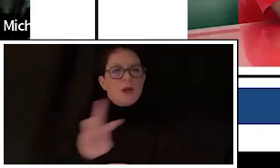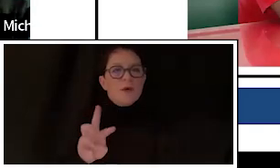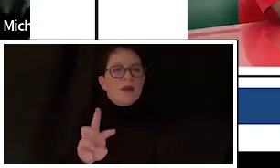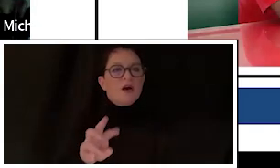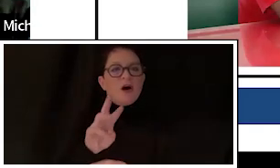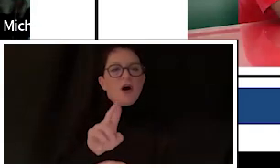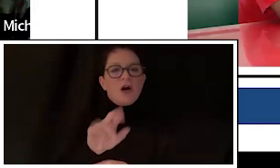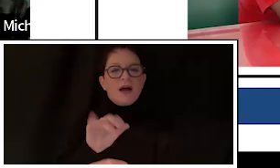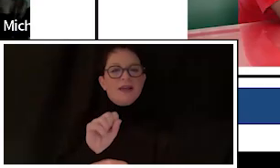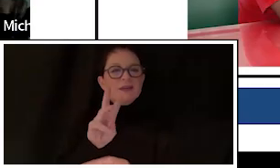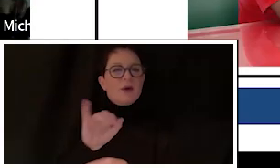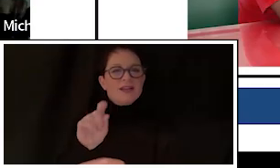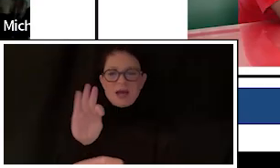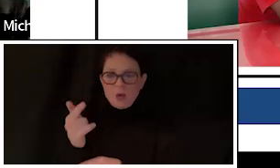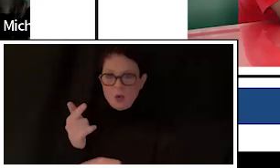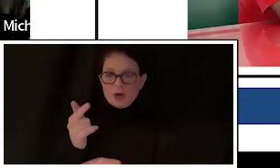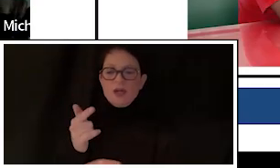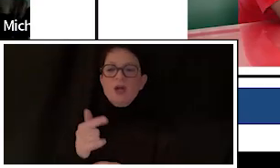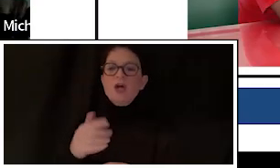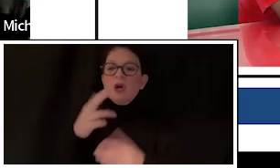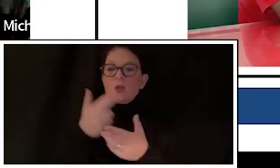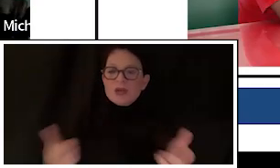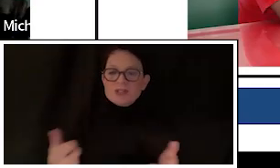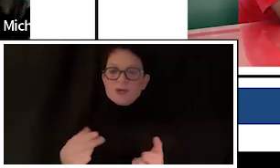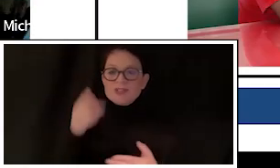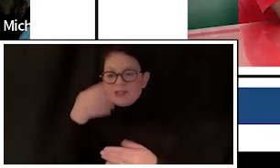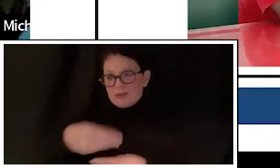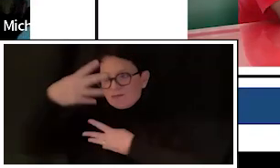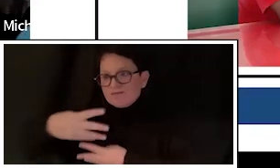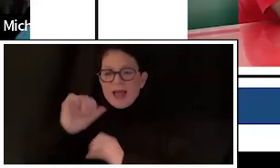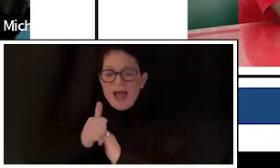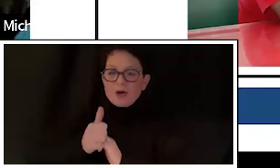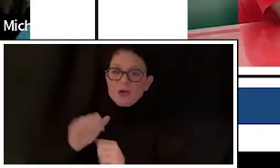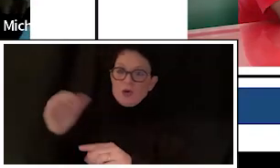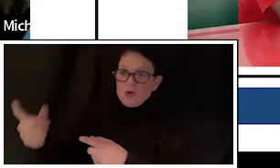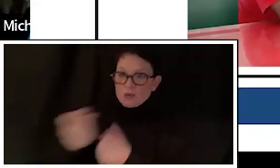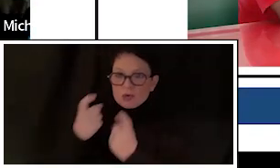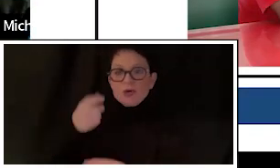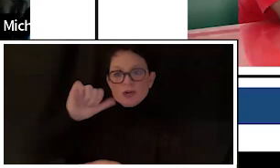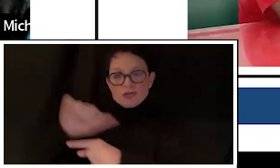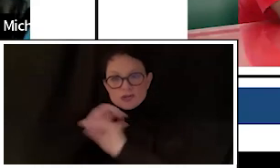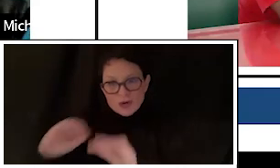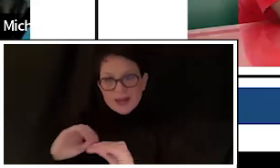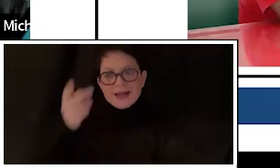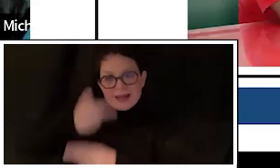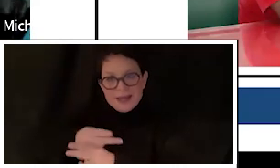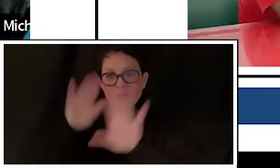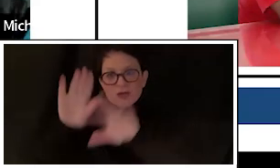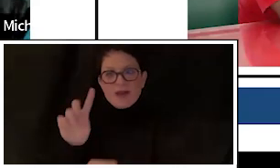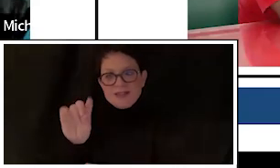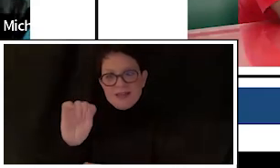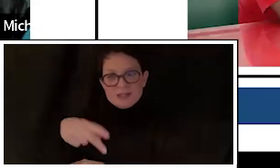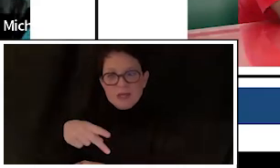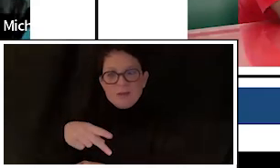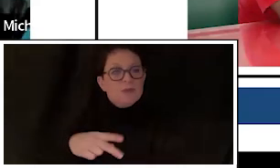riswi.org, and it contains resources to hire, train, and keep great DSPs. On your screen, you'll see